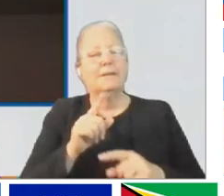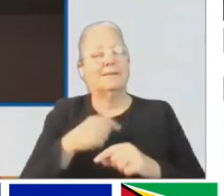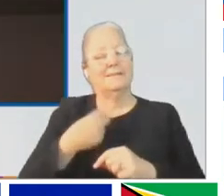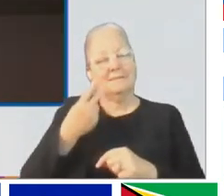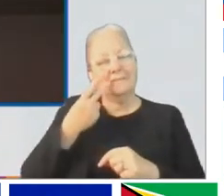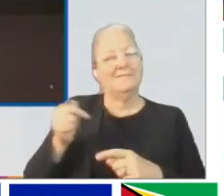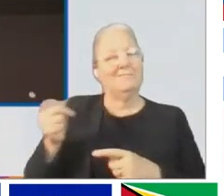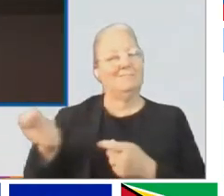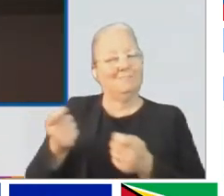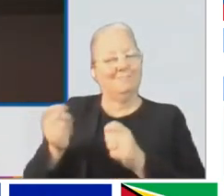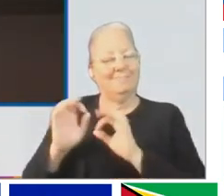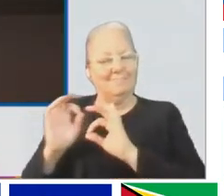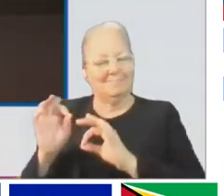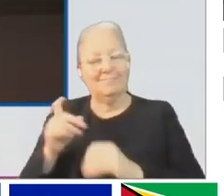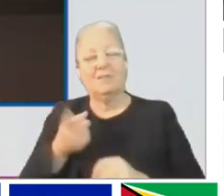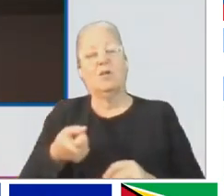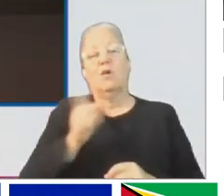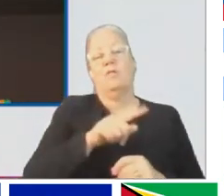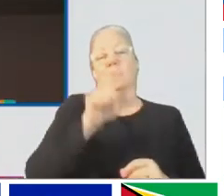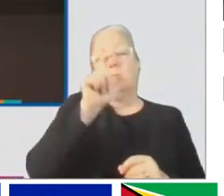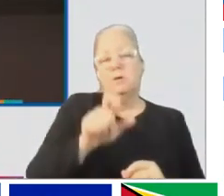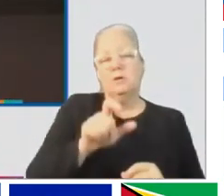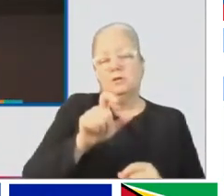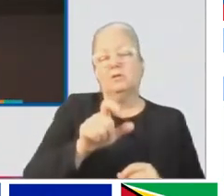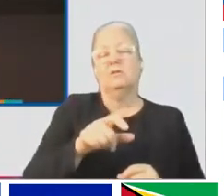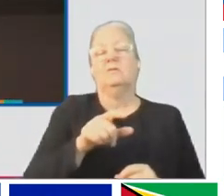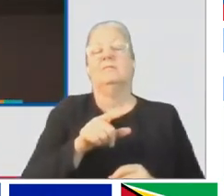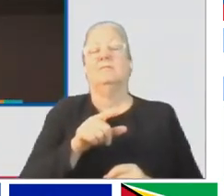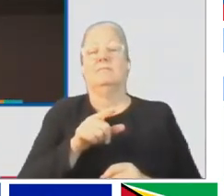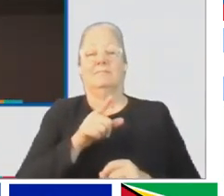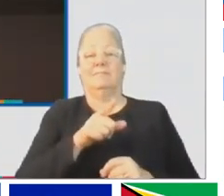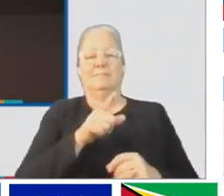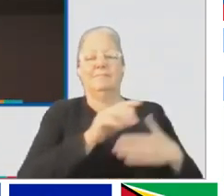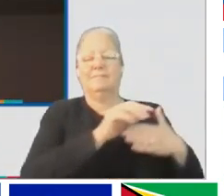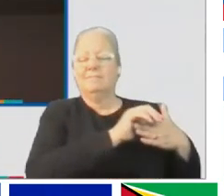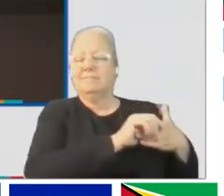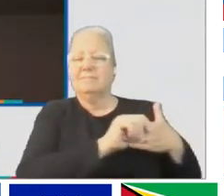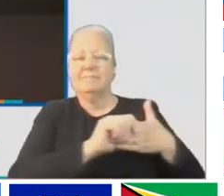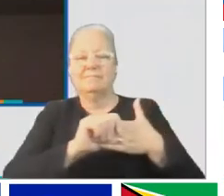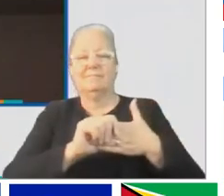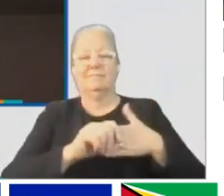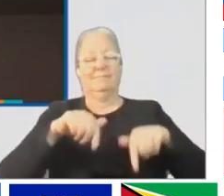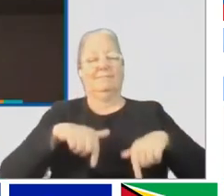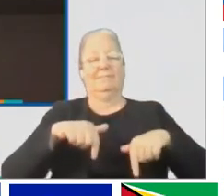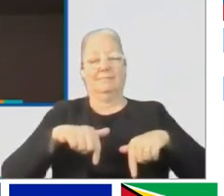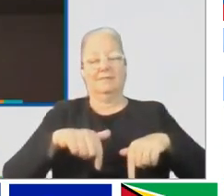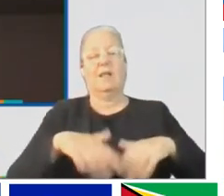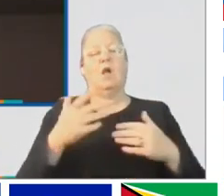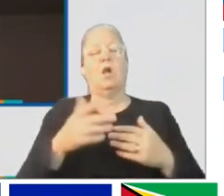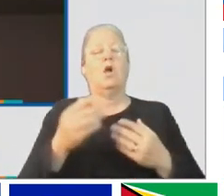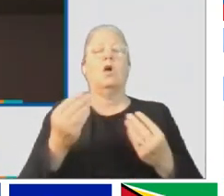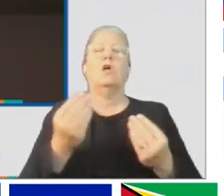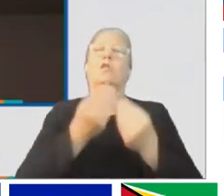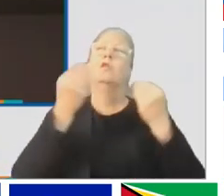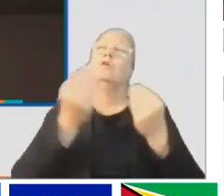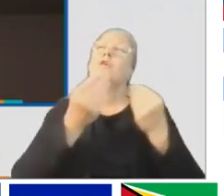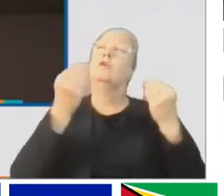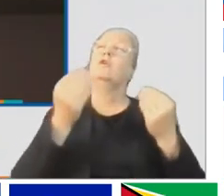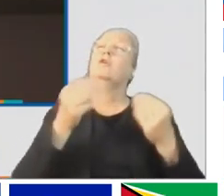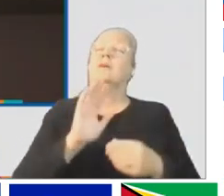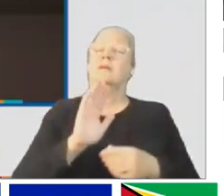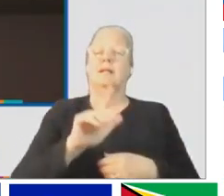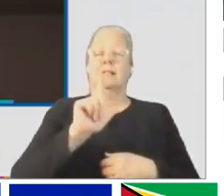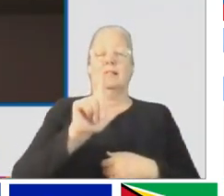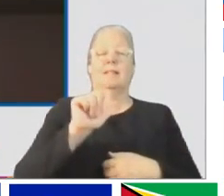Zelmira May, who guided the session on learning, the learning lab session. We really want to